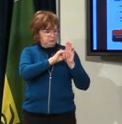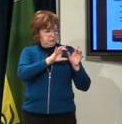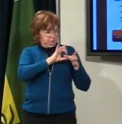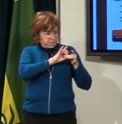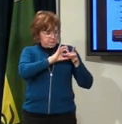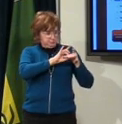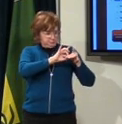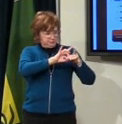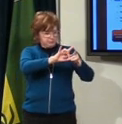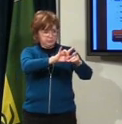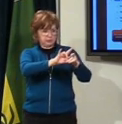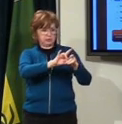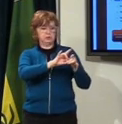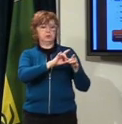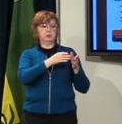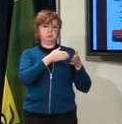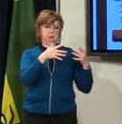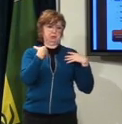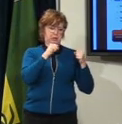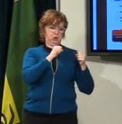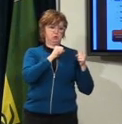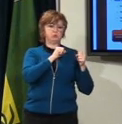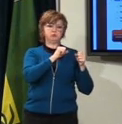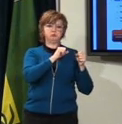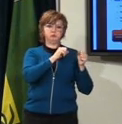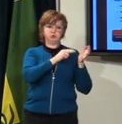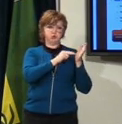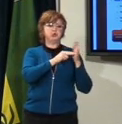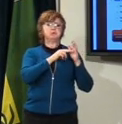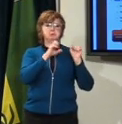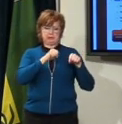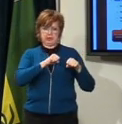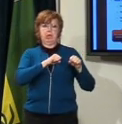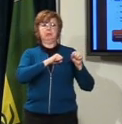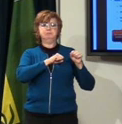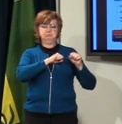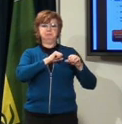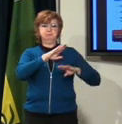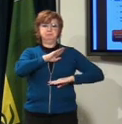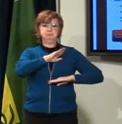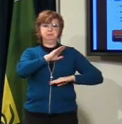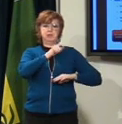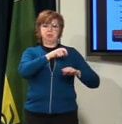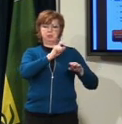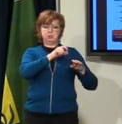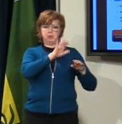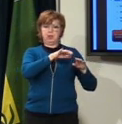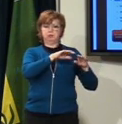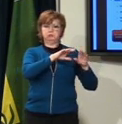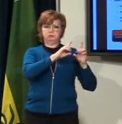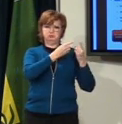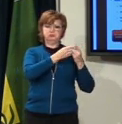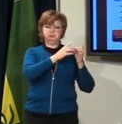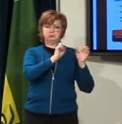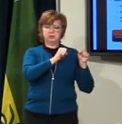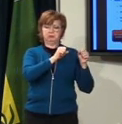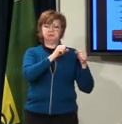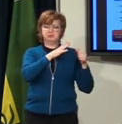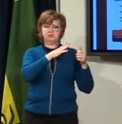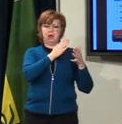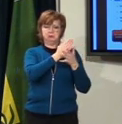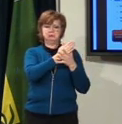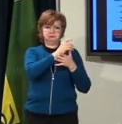alignment process that we have enough public health nurses to be able to meet demand. That's not the case for all of the steps,